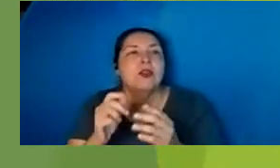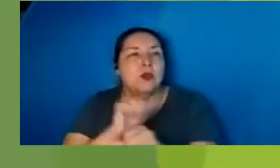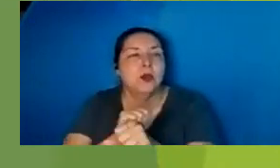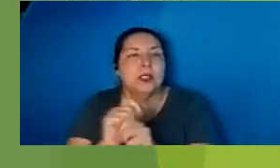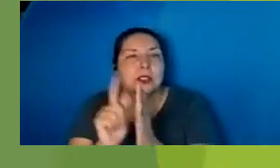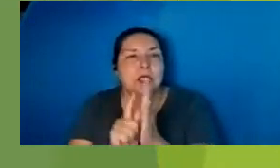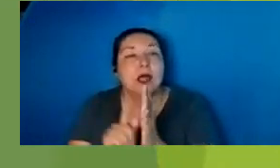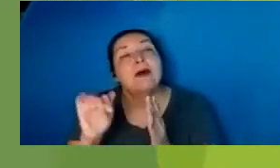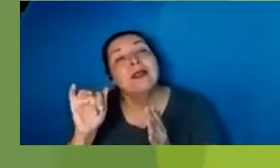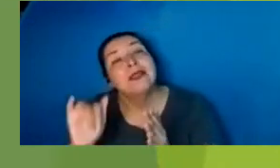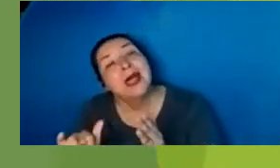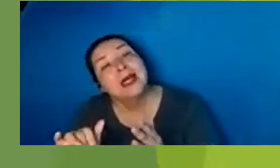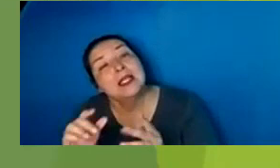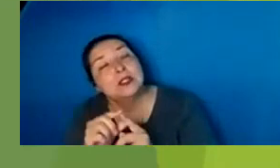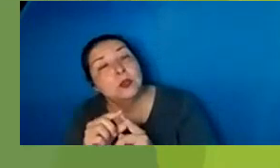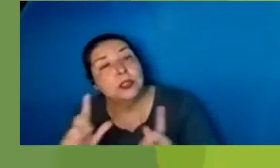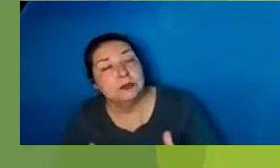These are the words of life.